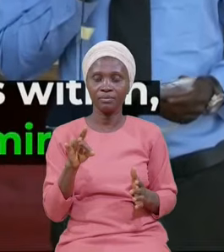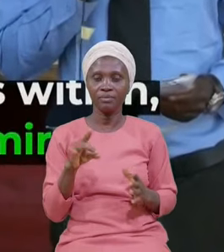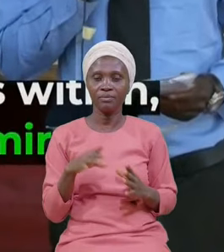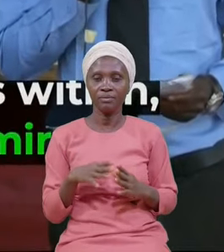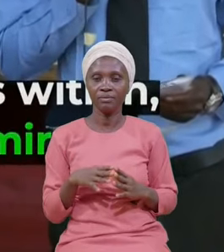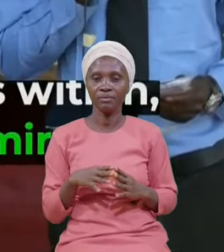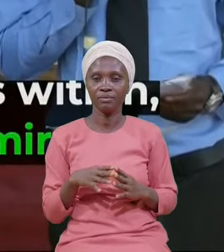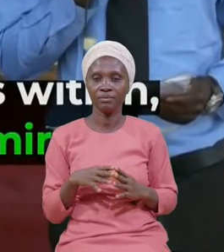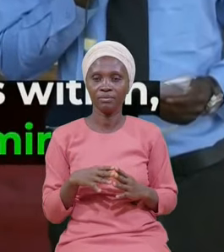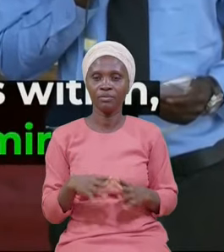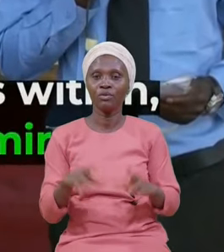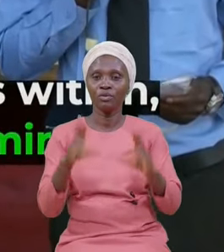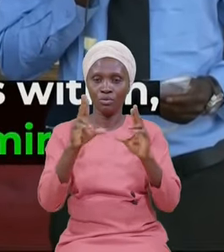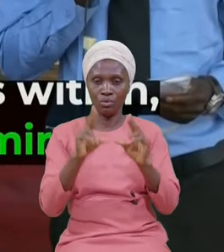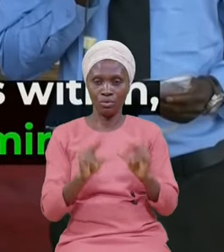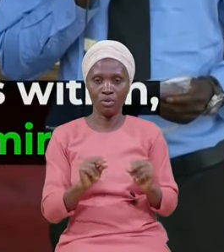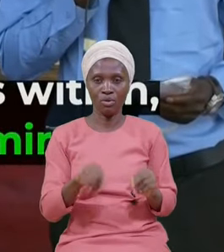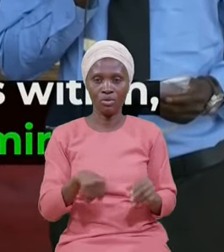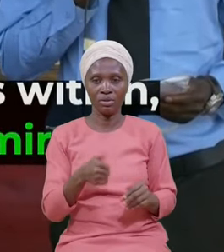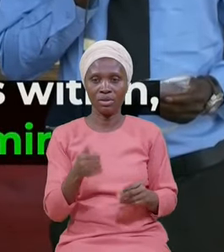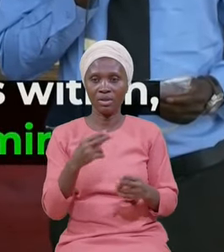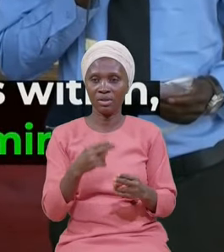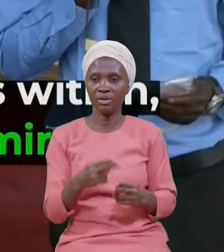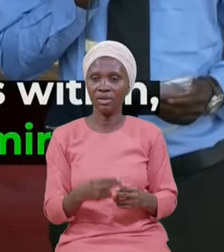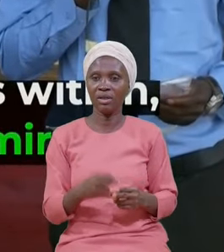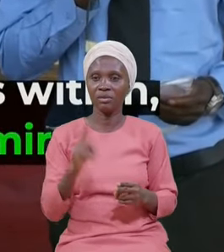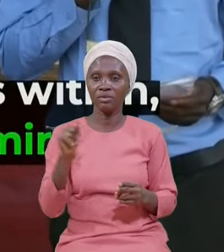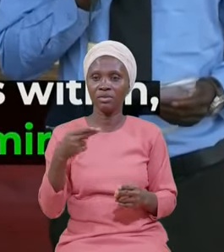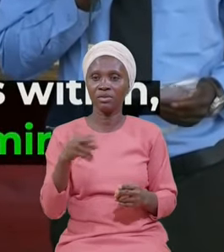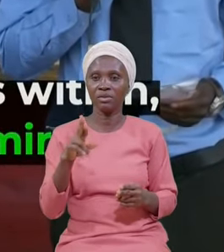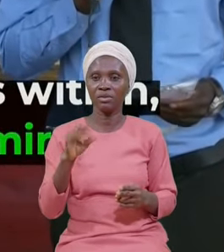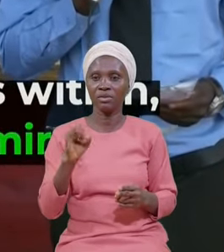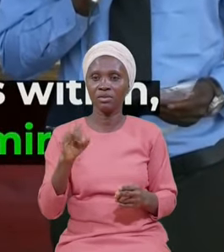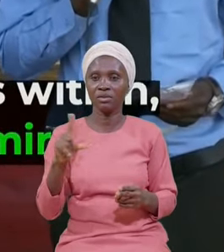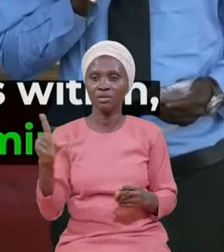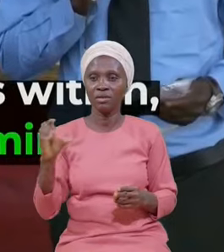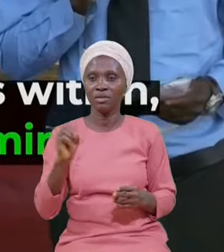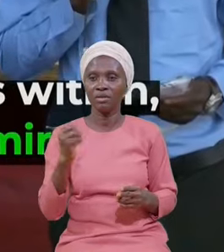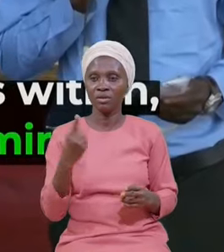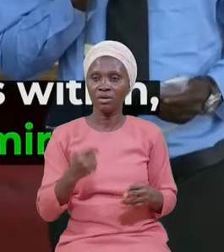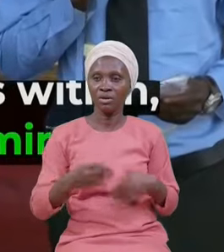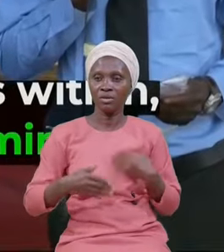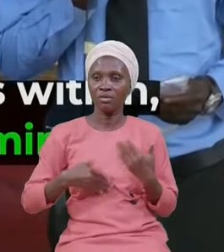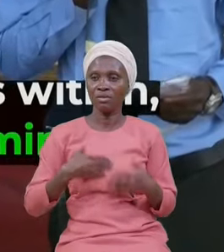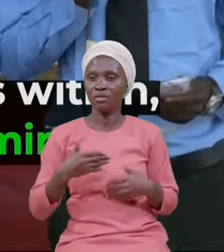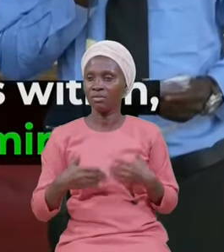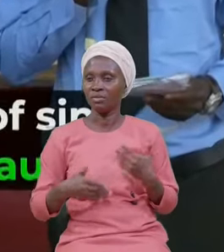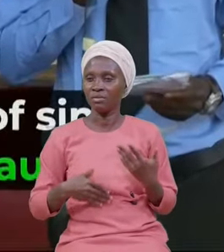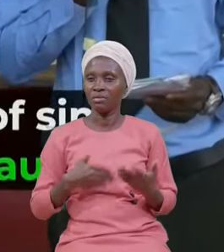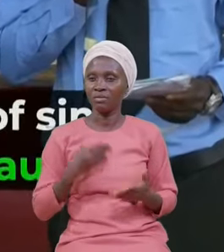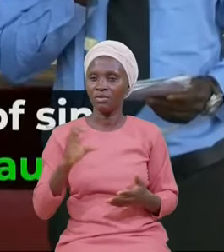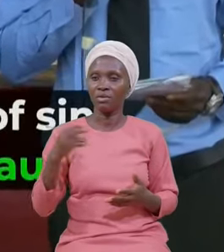find no all the name Tru The Joy calls